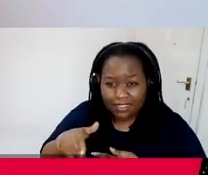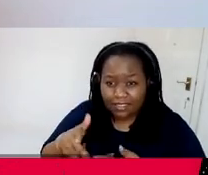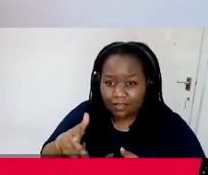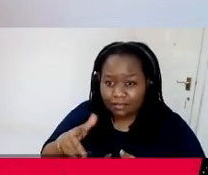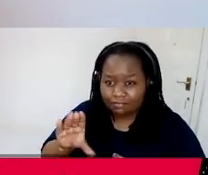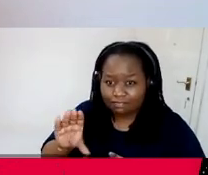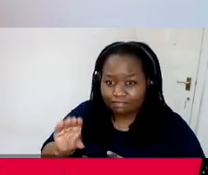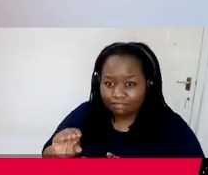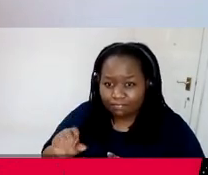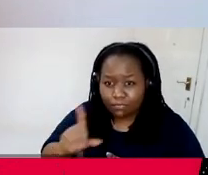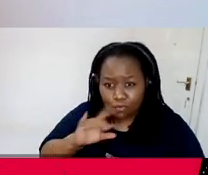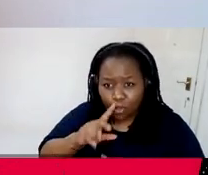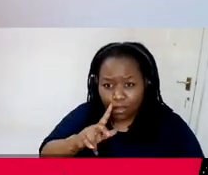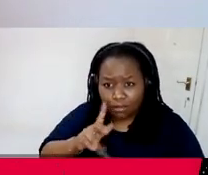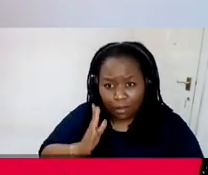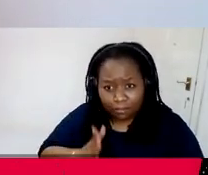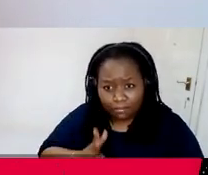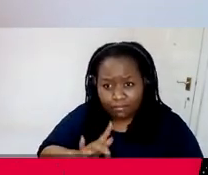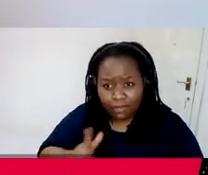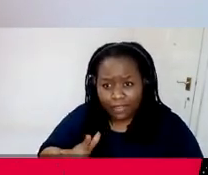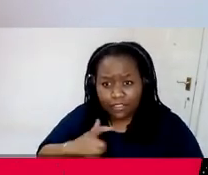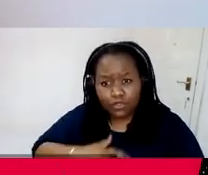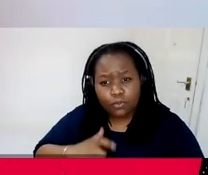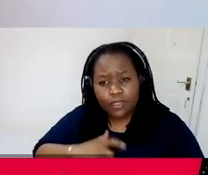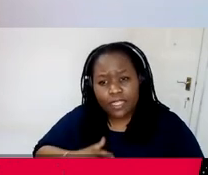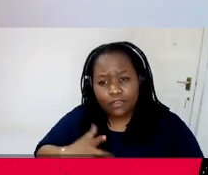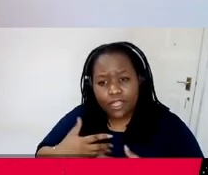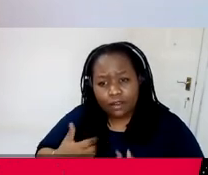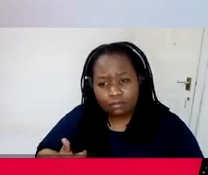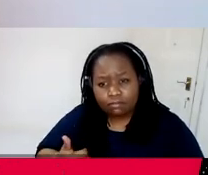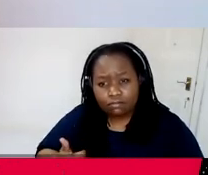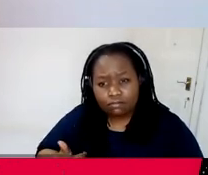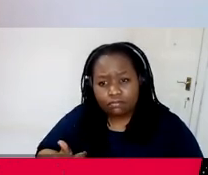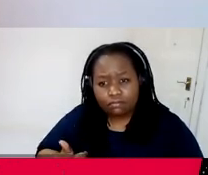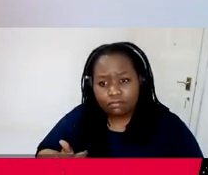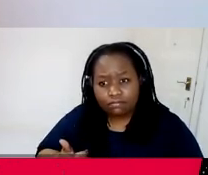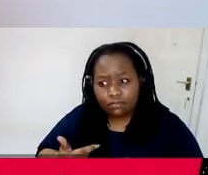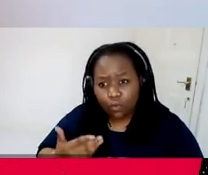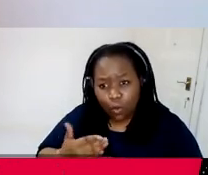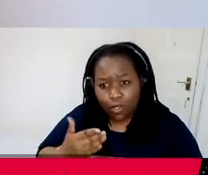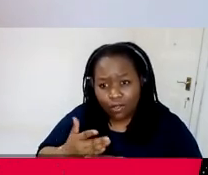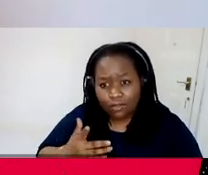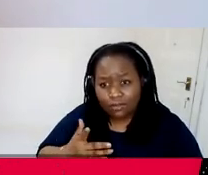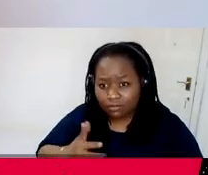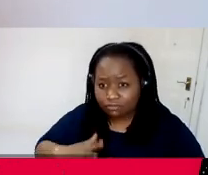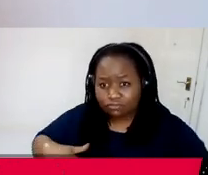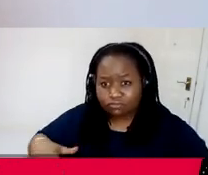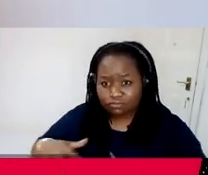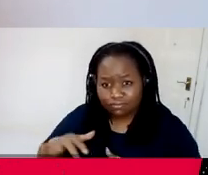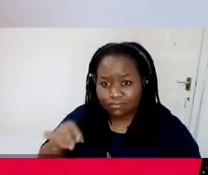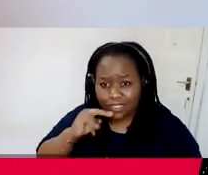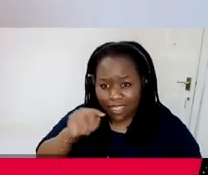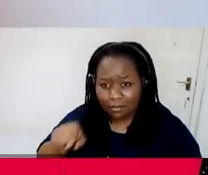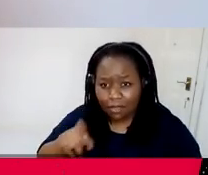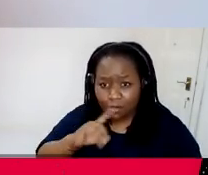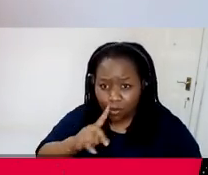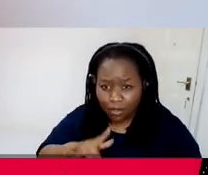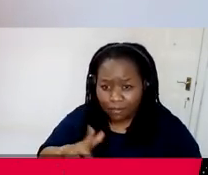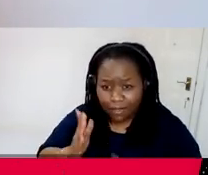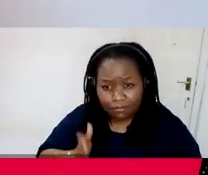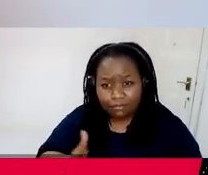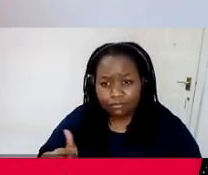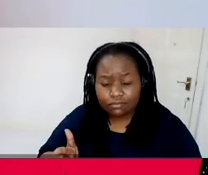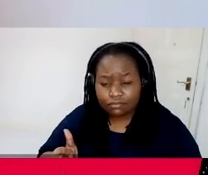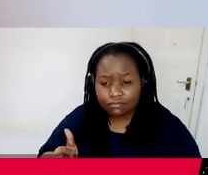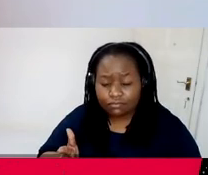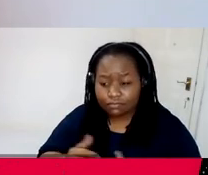this is one of the responsibilities, I believe, one of the responsibilities of the states that are involved